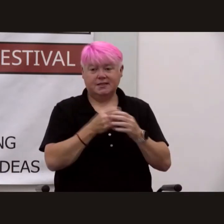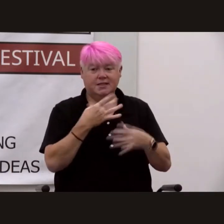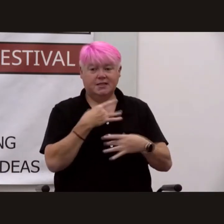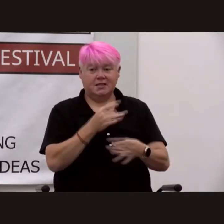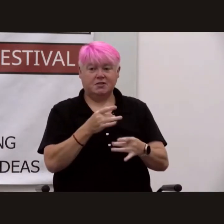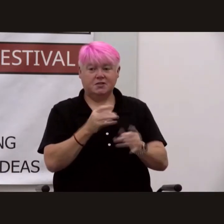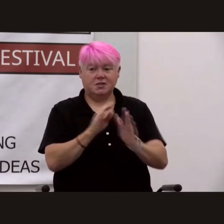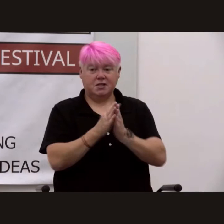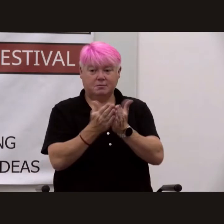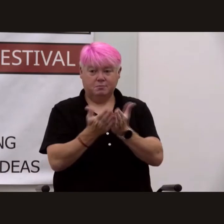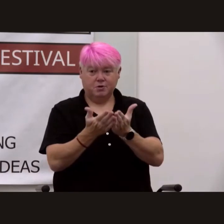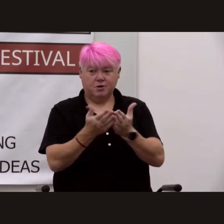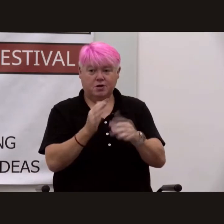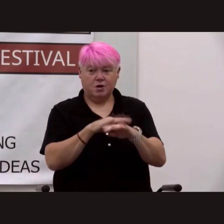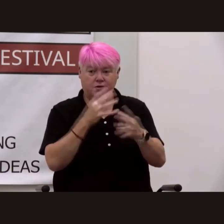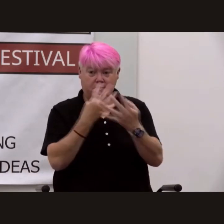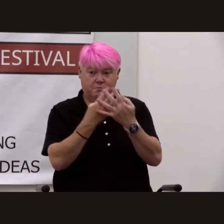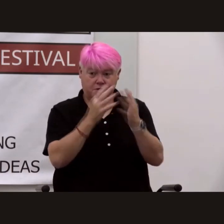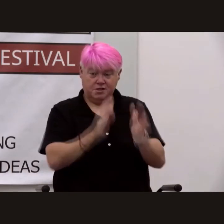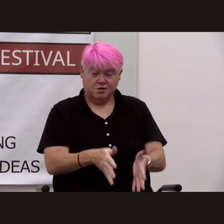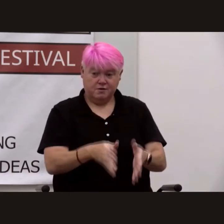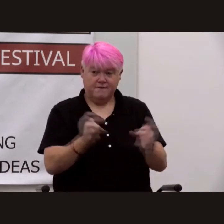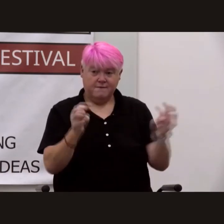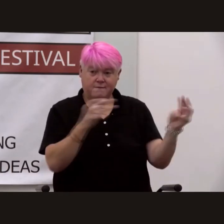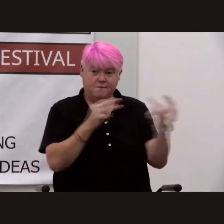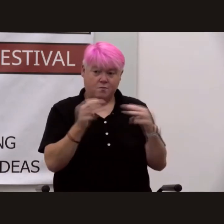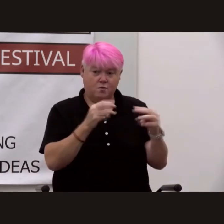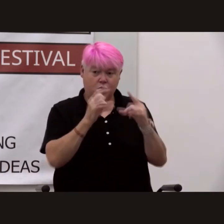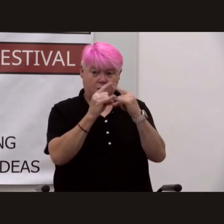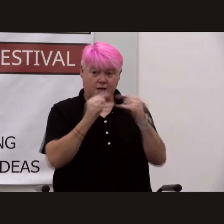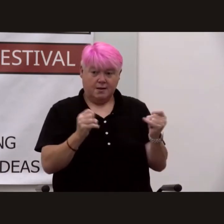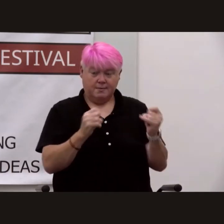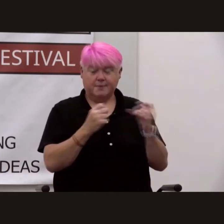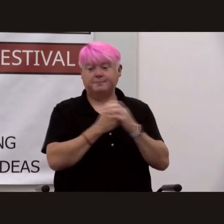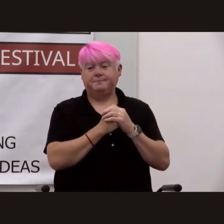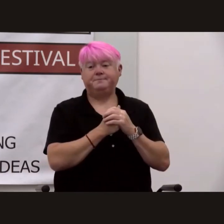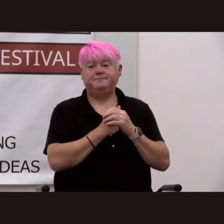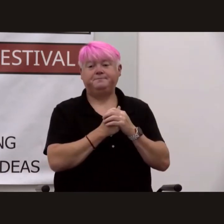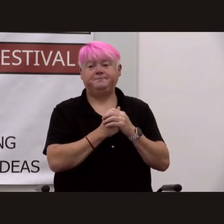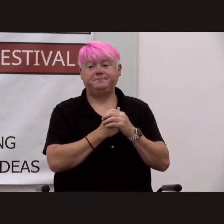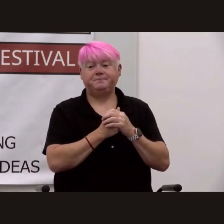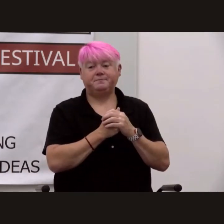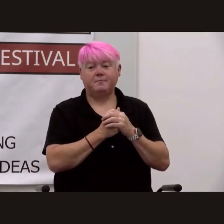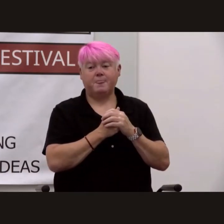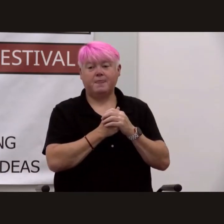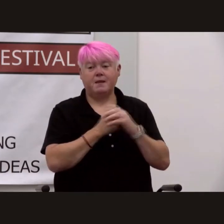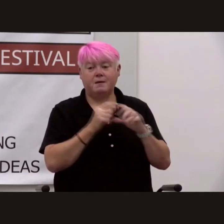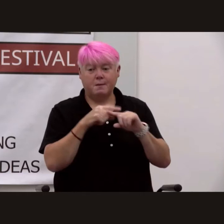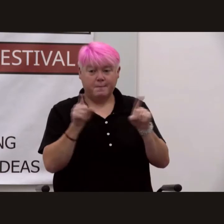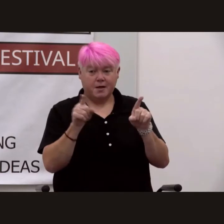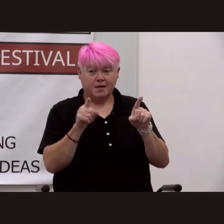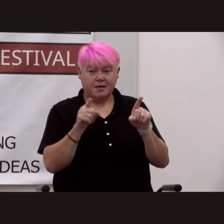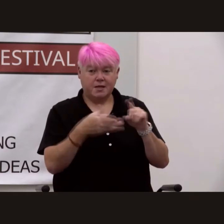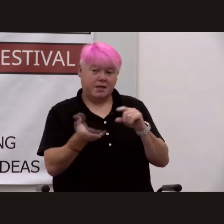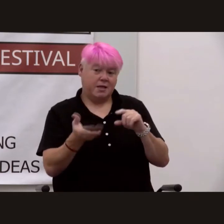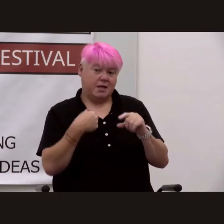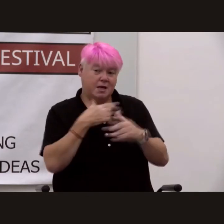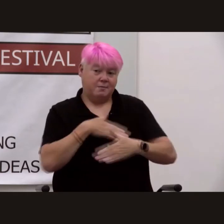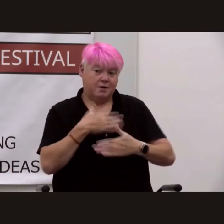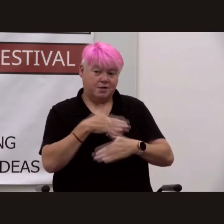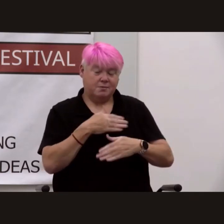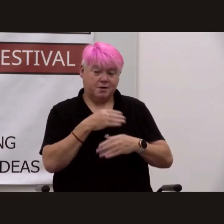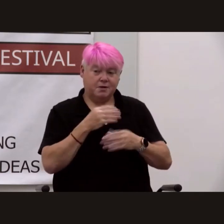sure there are lots of people in Alberta who are way, way ahead on this. But the thing I appreciated about that book is it